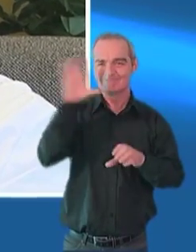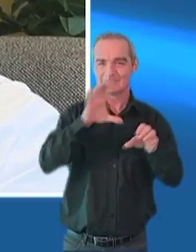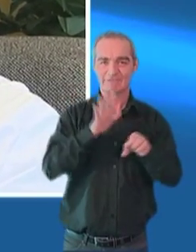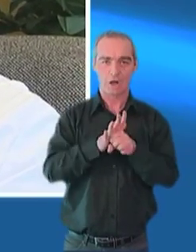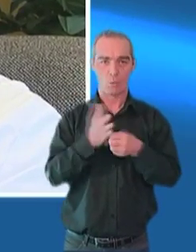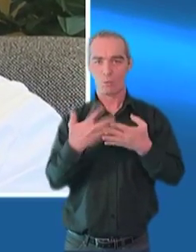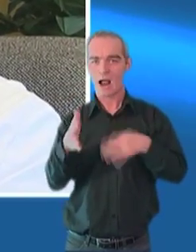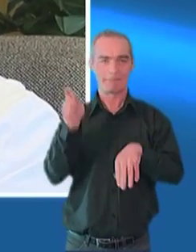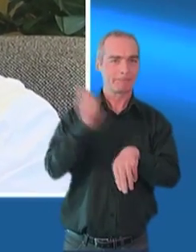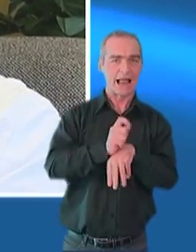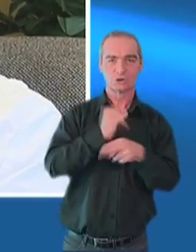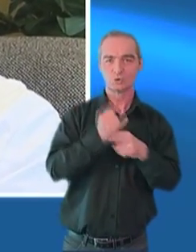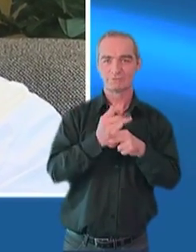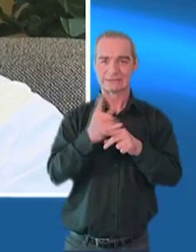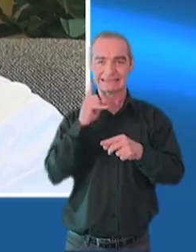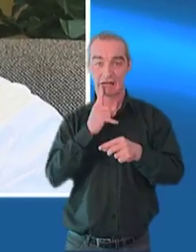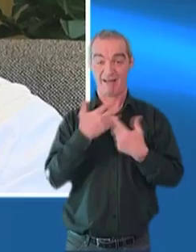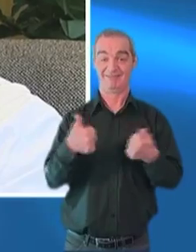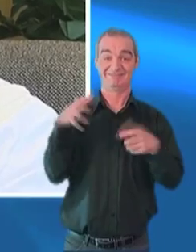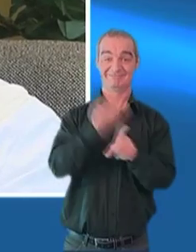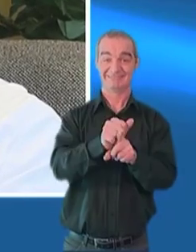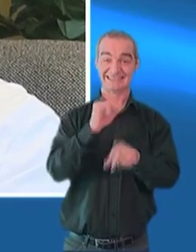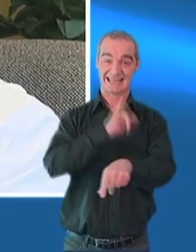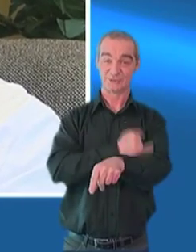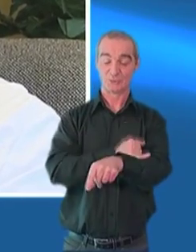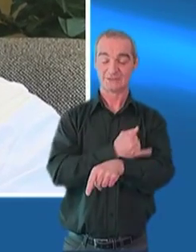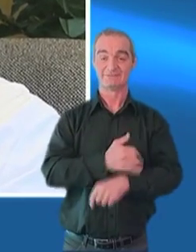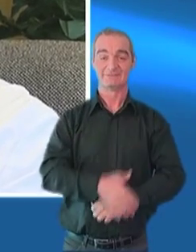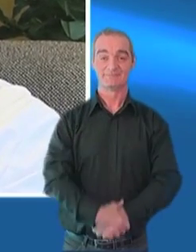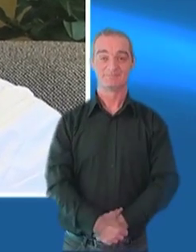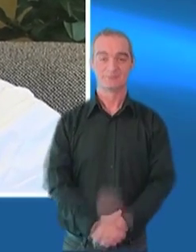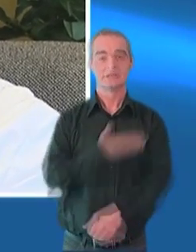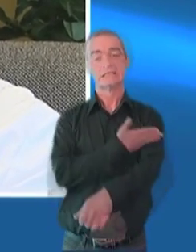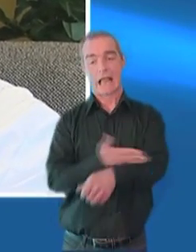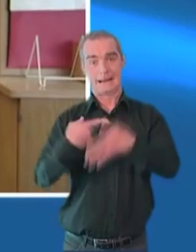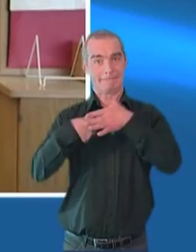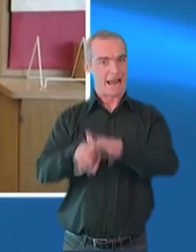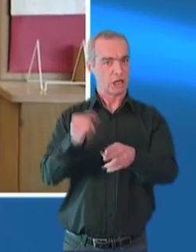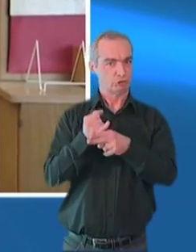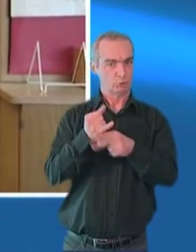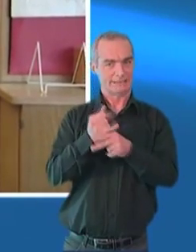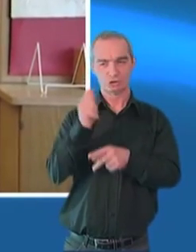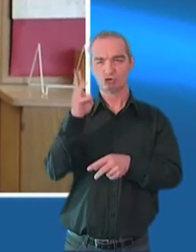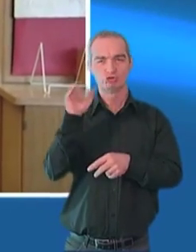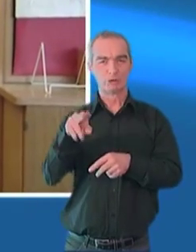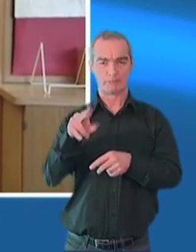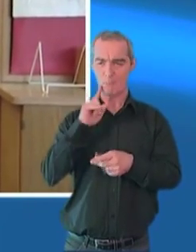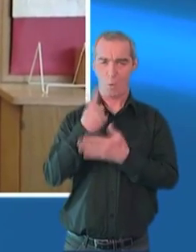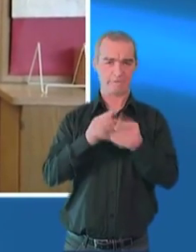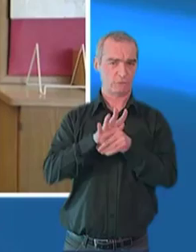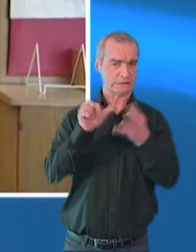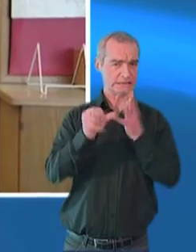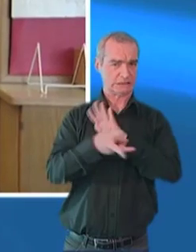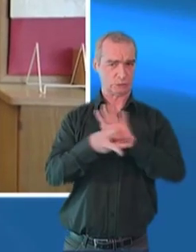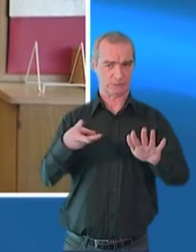did was we went online, because I thought there had to have been somewhere better, and we came across St Joseph's. She started in a mainstream school in